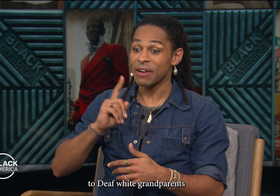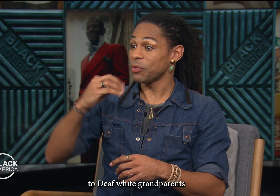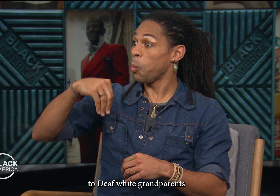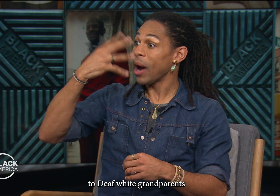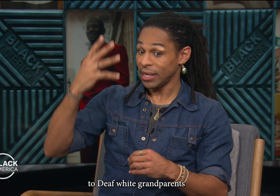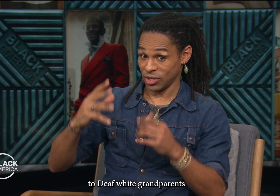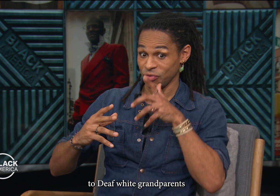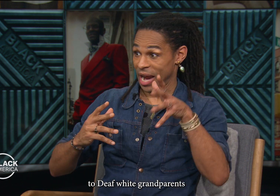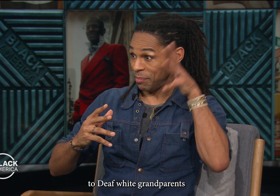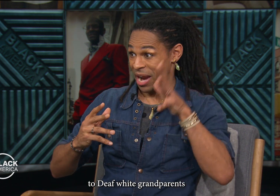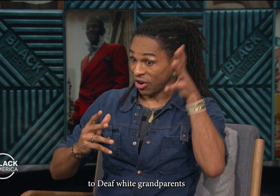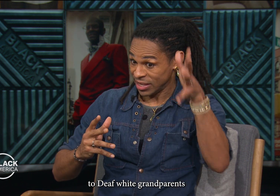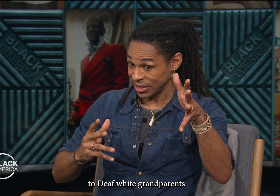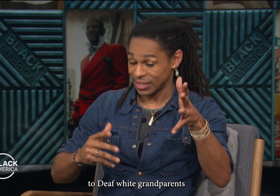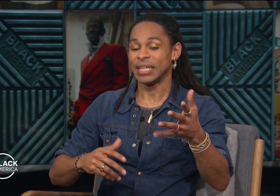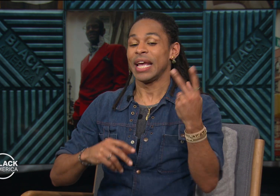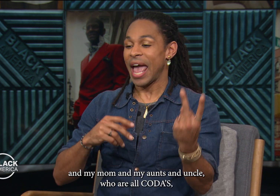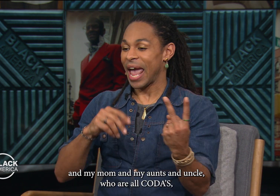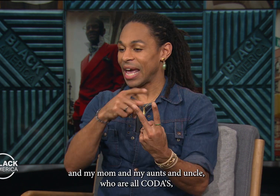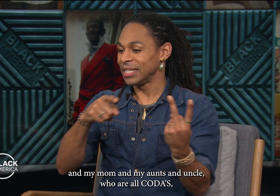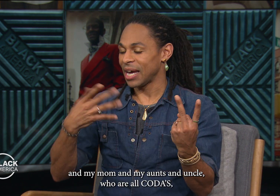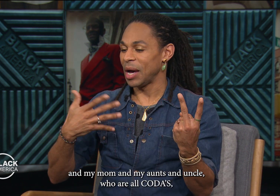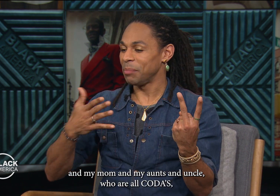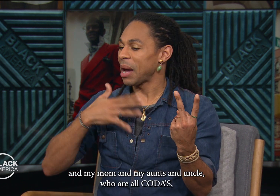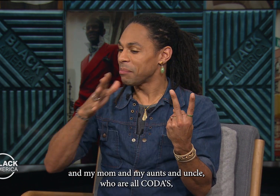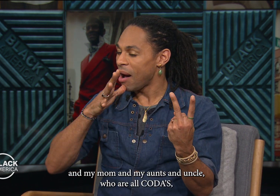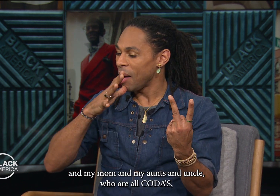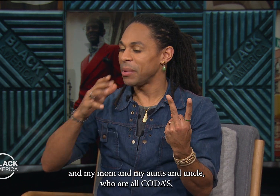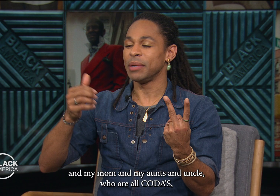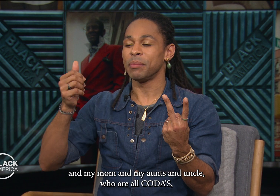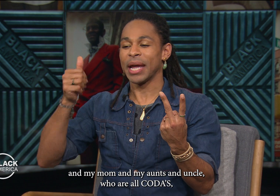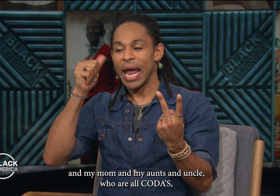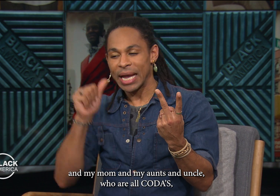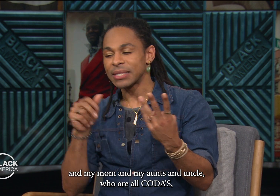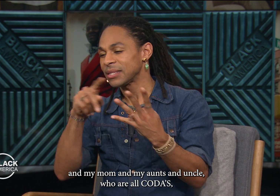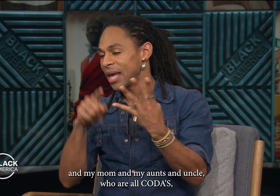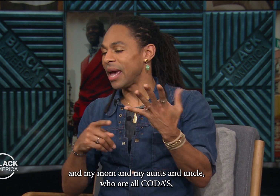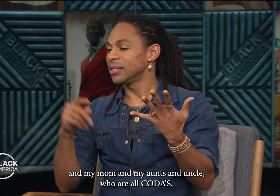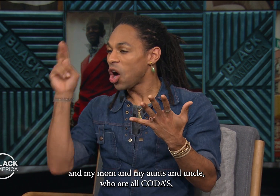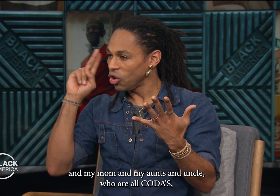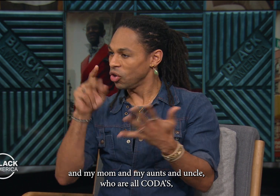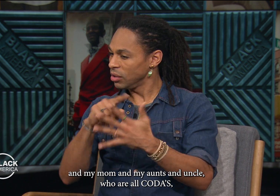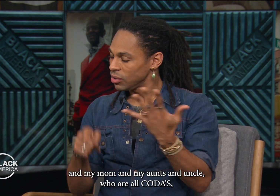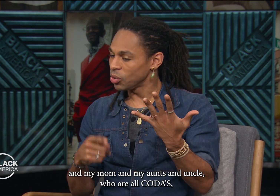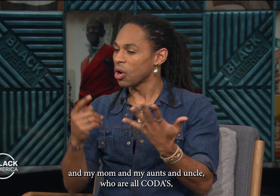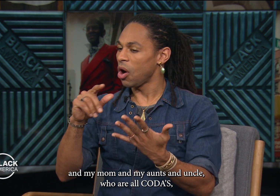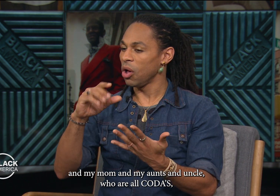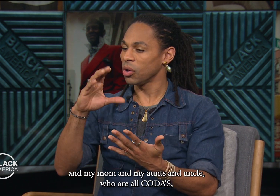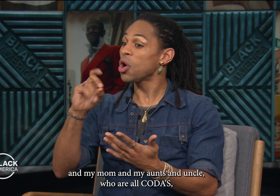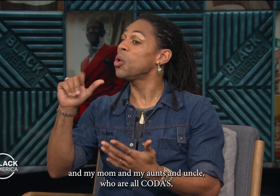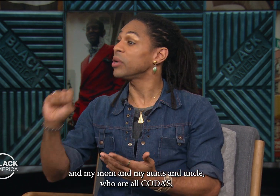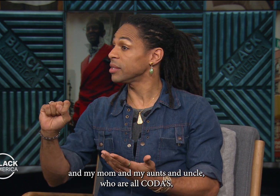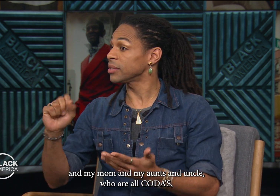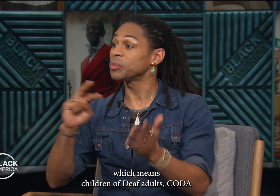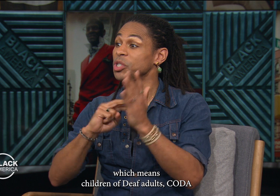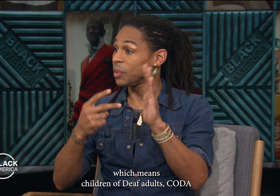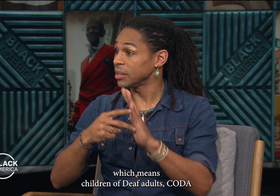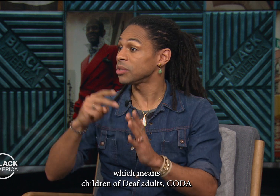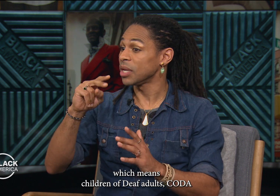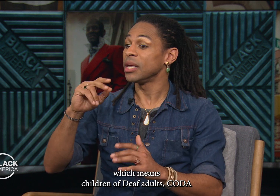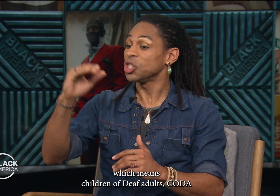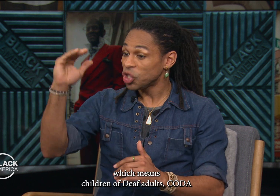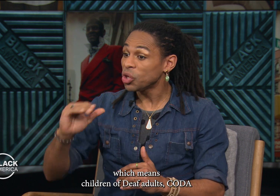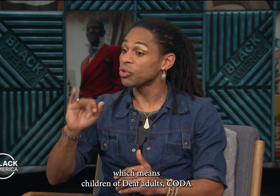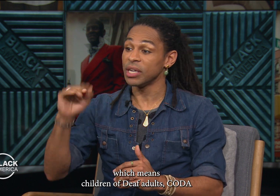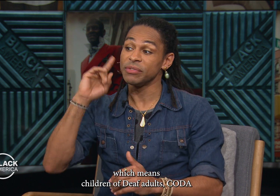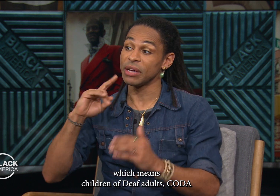2 deaf white grandparents and my mom and my aunts and uncle, who are all CODAs, which